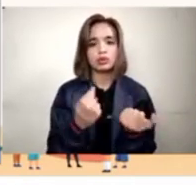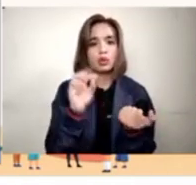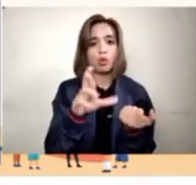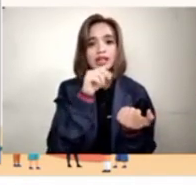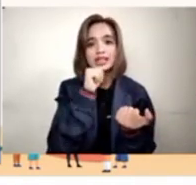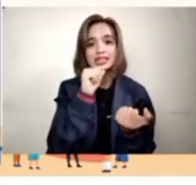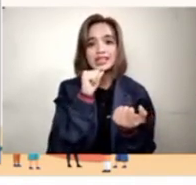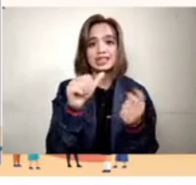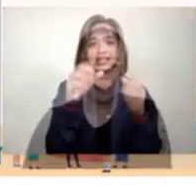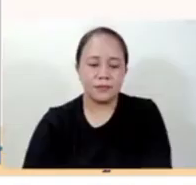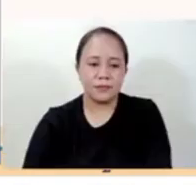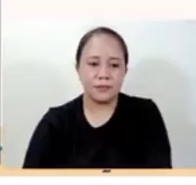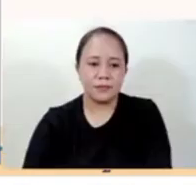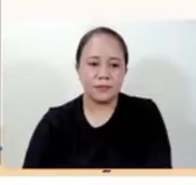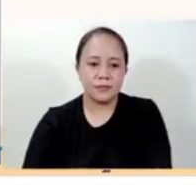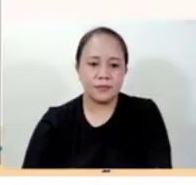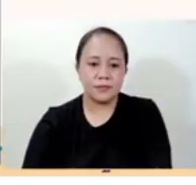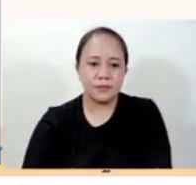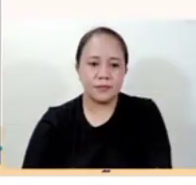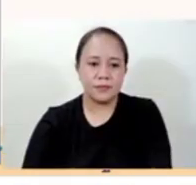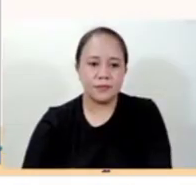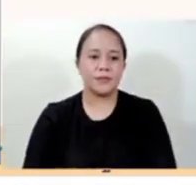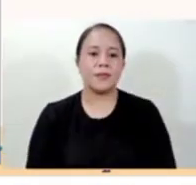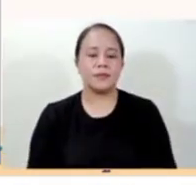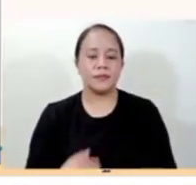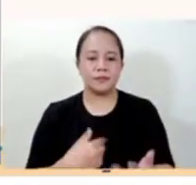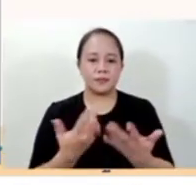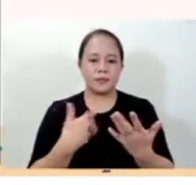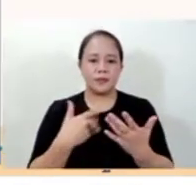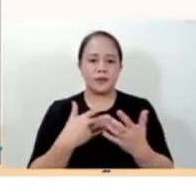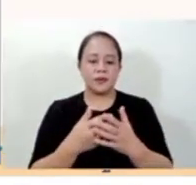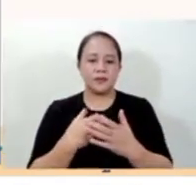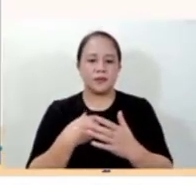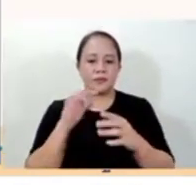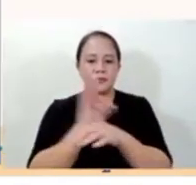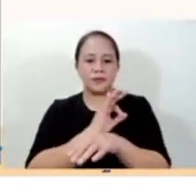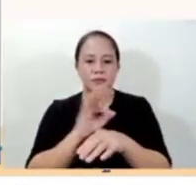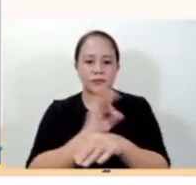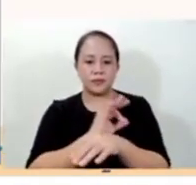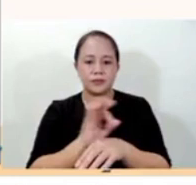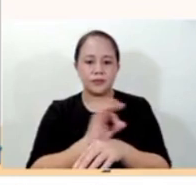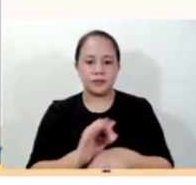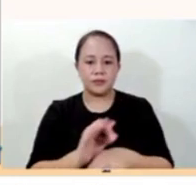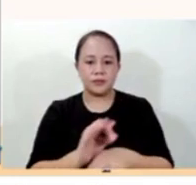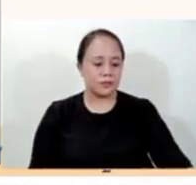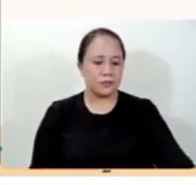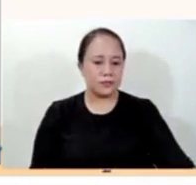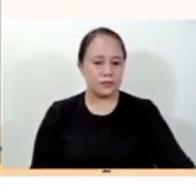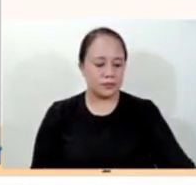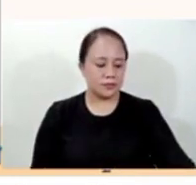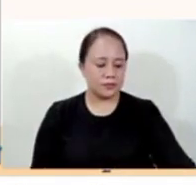support and non-teaching positions are created in schools to relieve teachers and school heads of